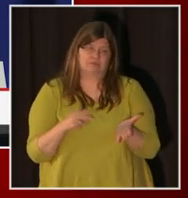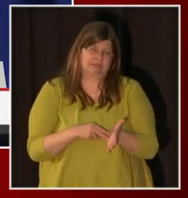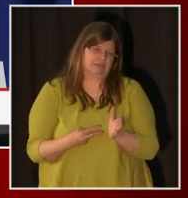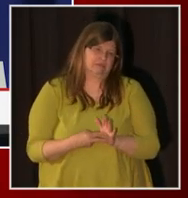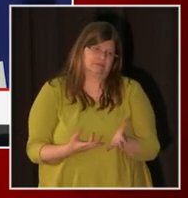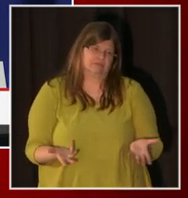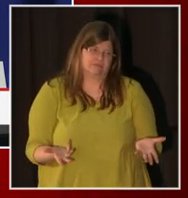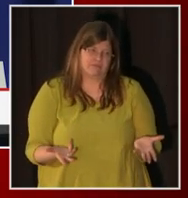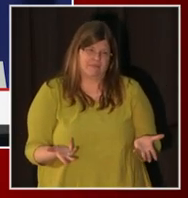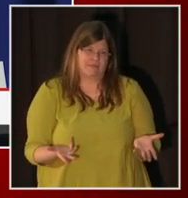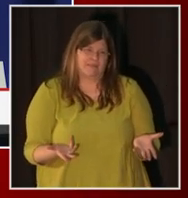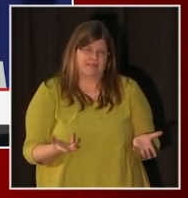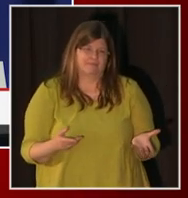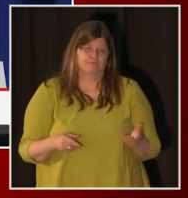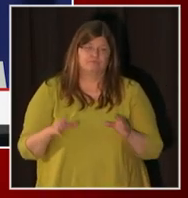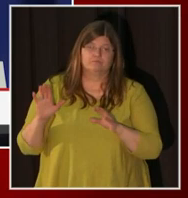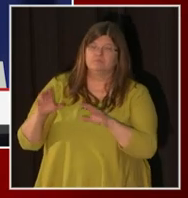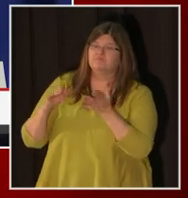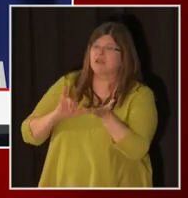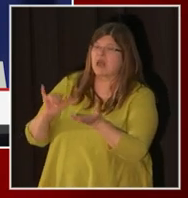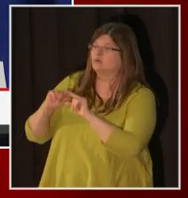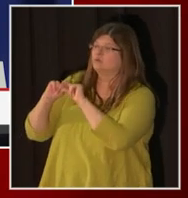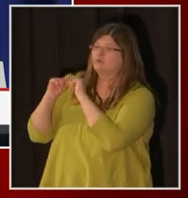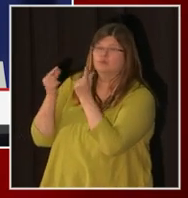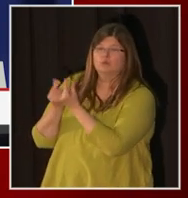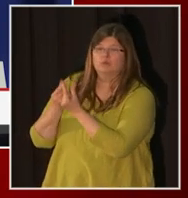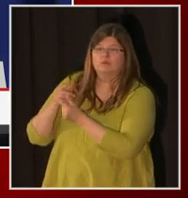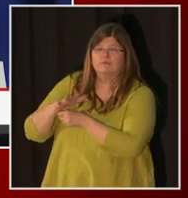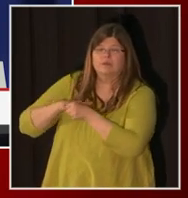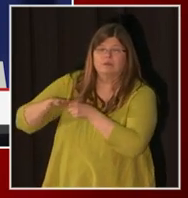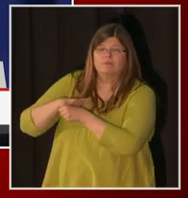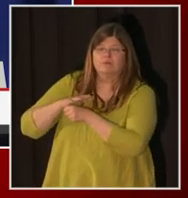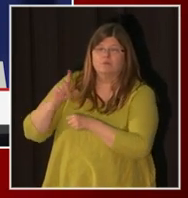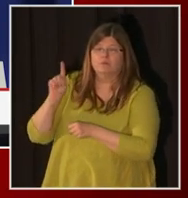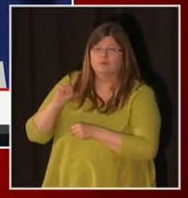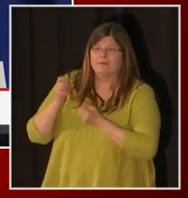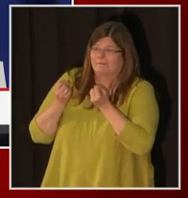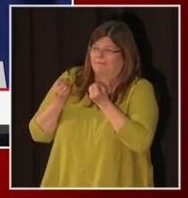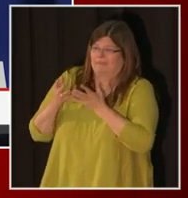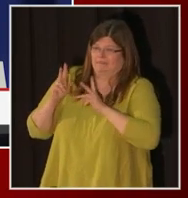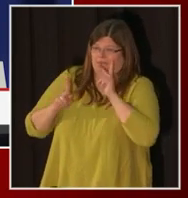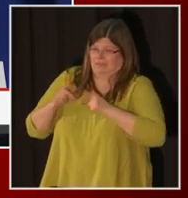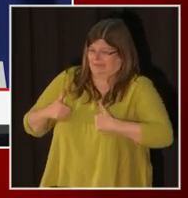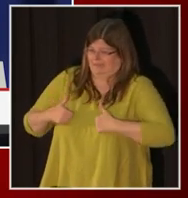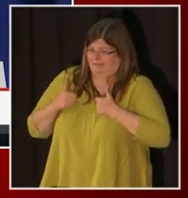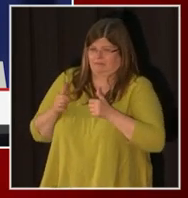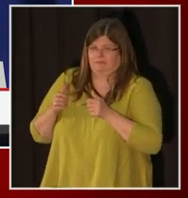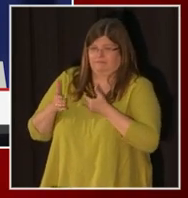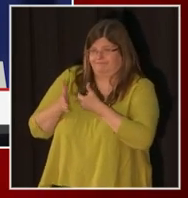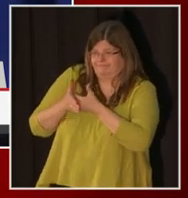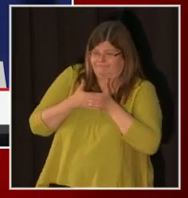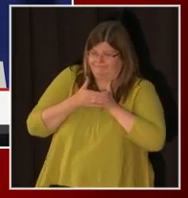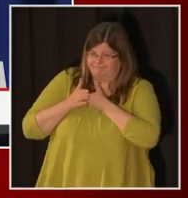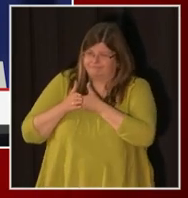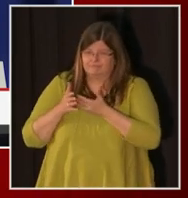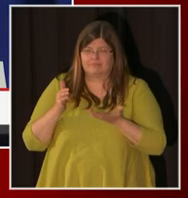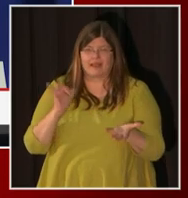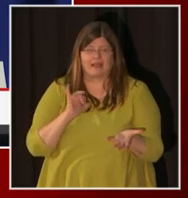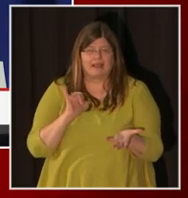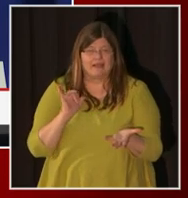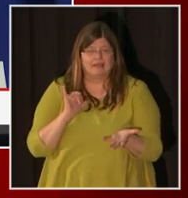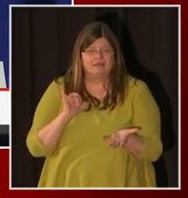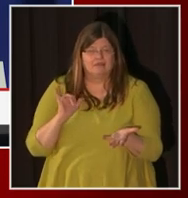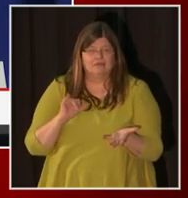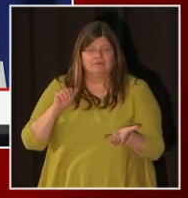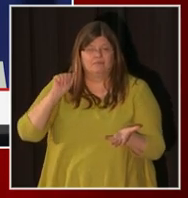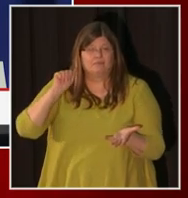group environments where a lot of people live. So you don't tend to think about apartment buildings and condominiums as congregate settings